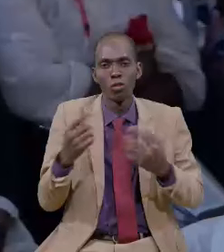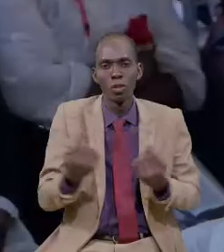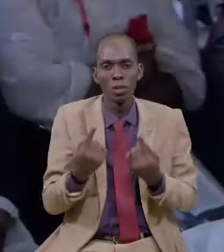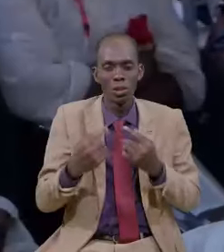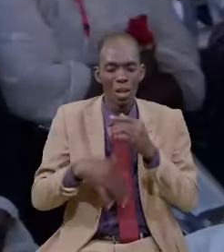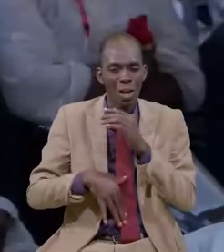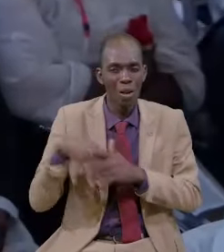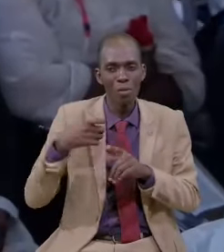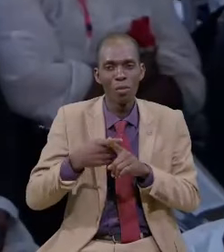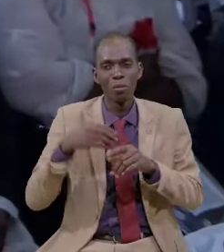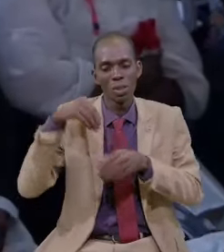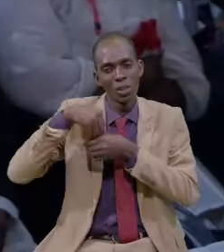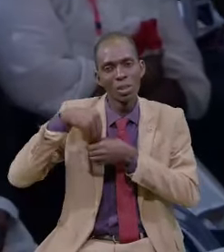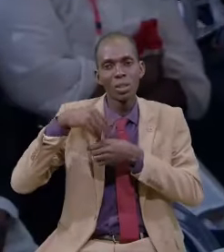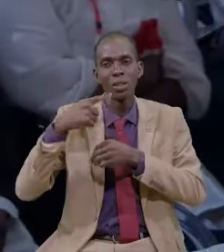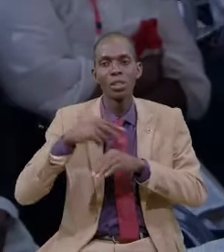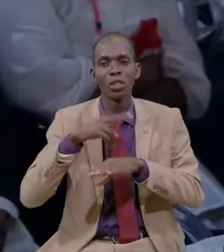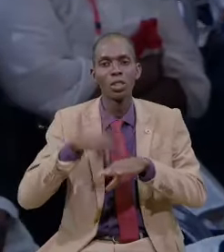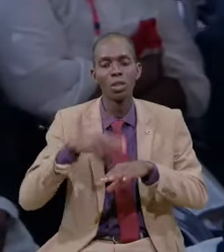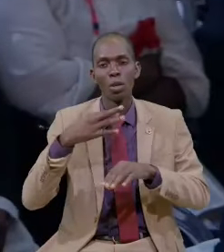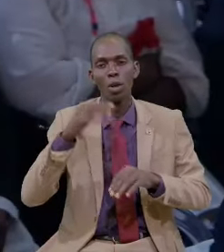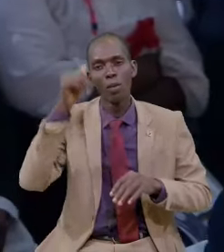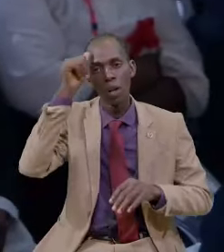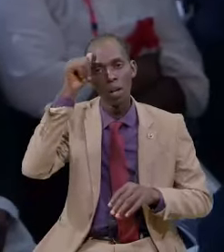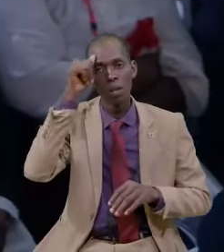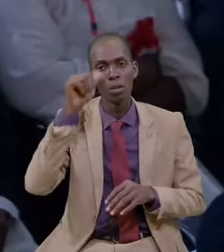of Adam, the nature